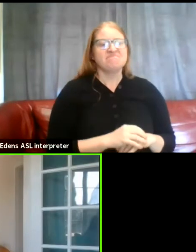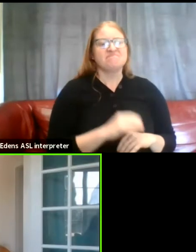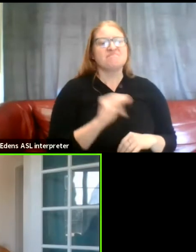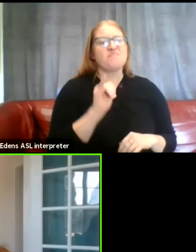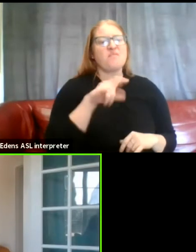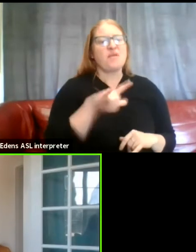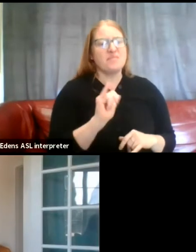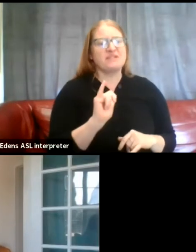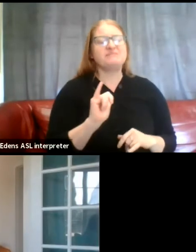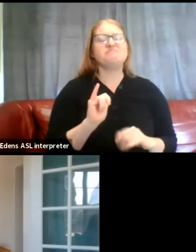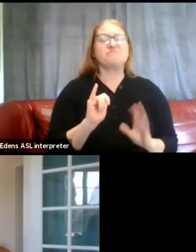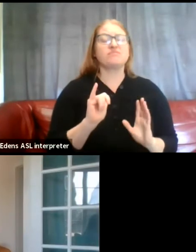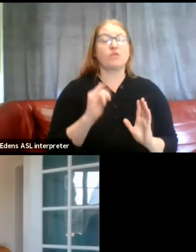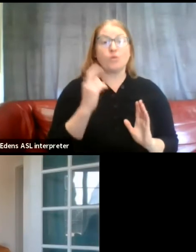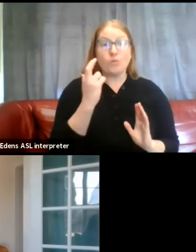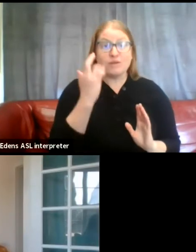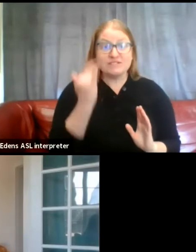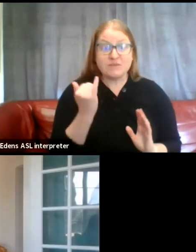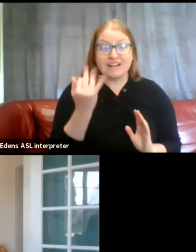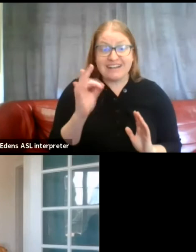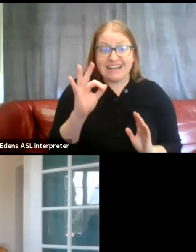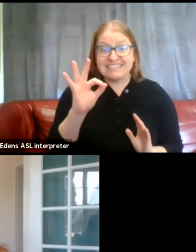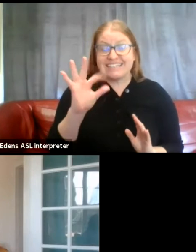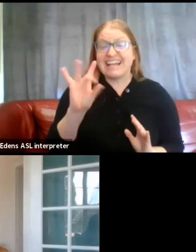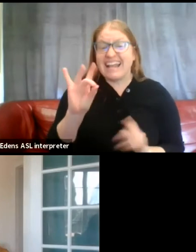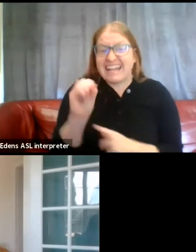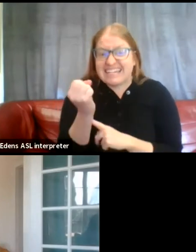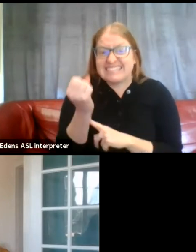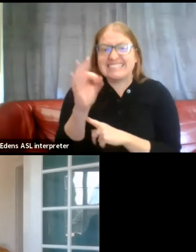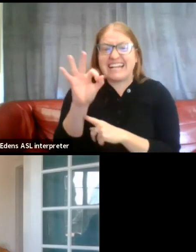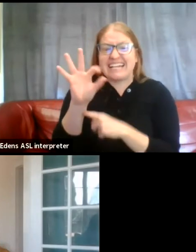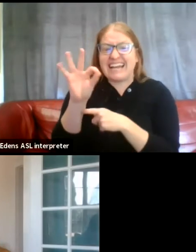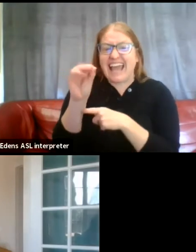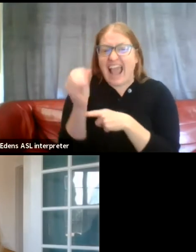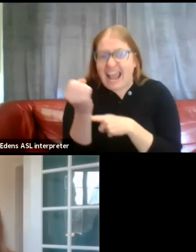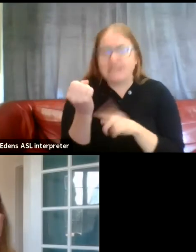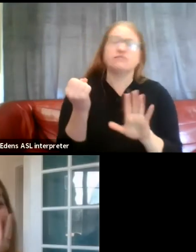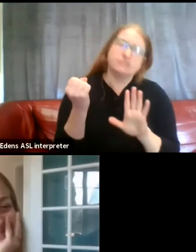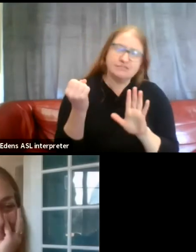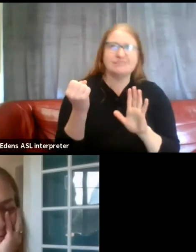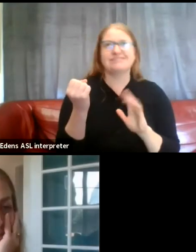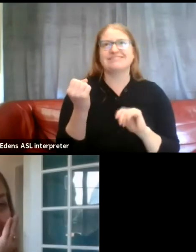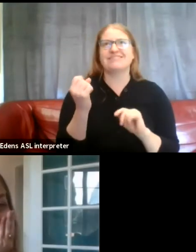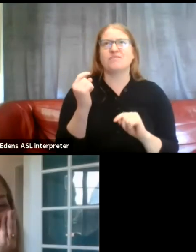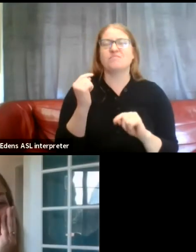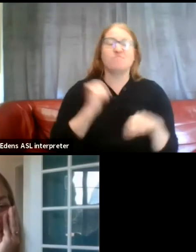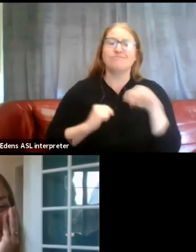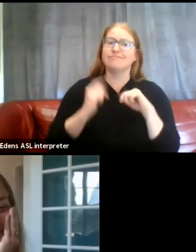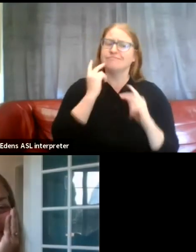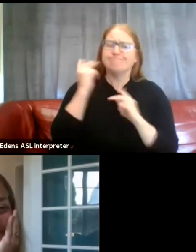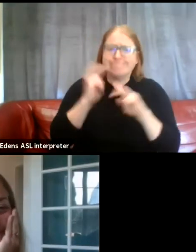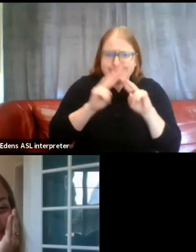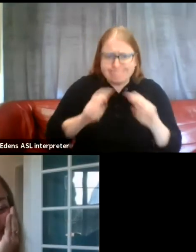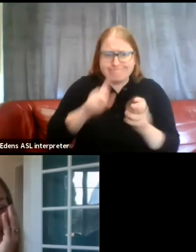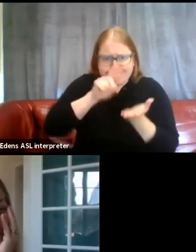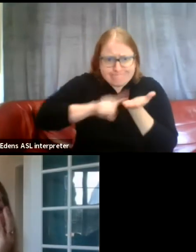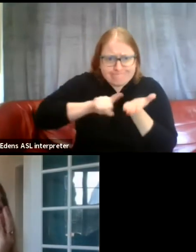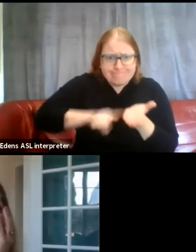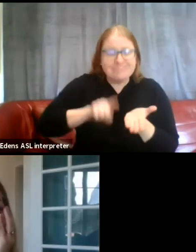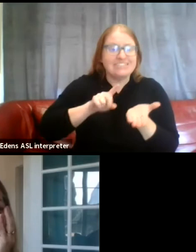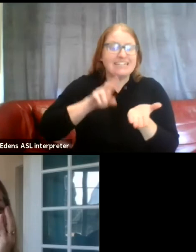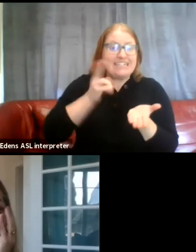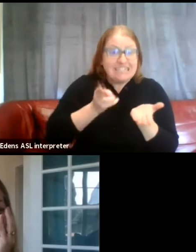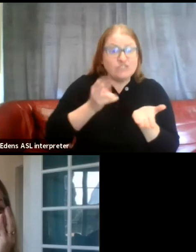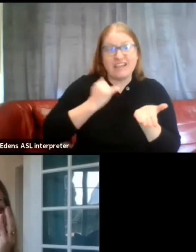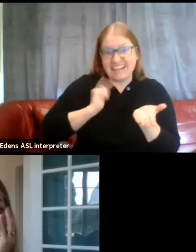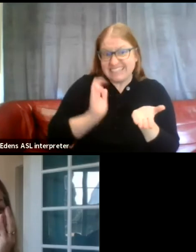and 90s, and I think this is absolutely true, there's a million characters. And it's actually, in a weird way, when I was looking back at the history, I was like, the history of those shows in the 80s